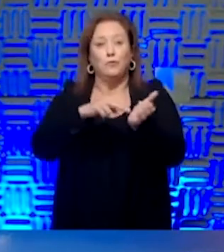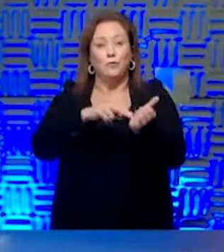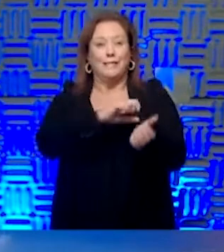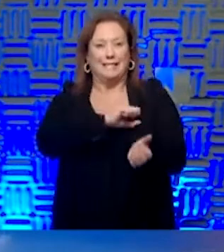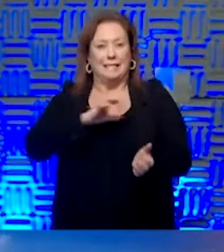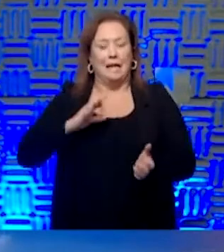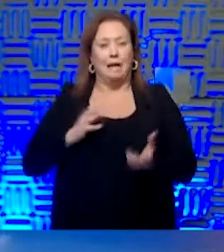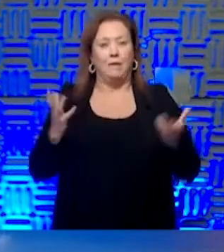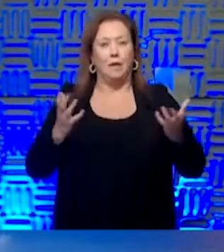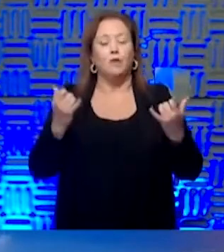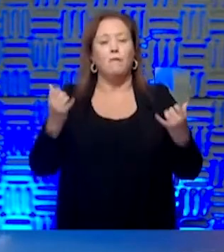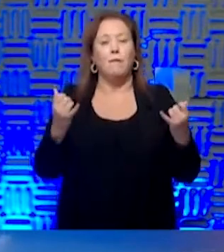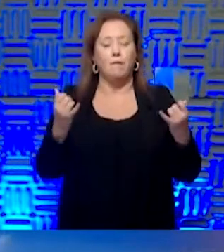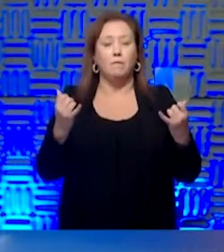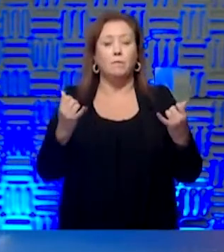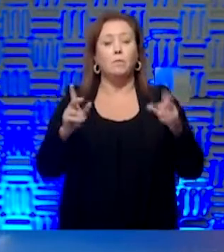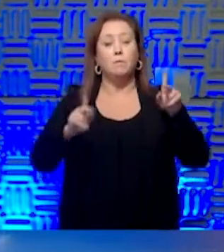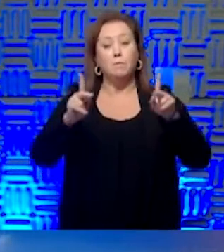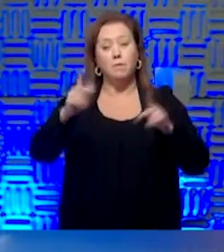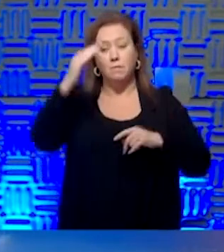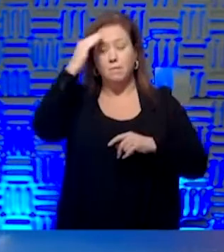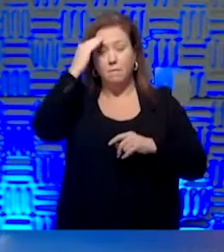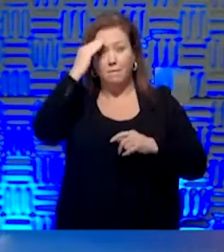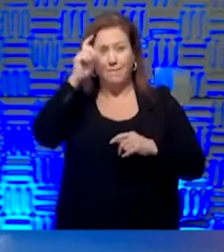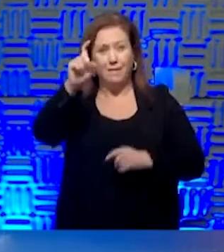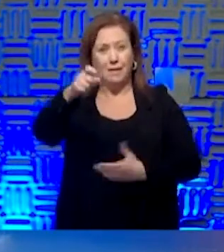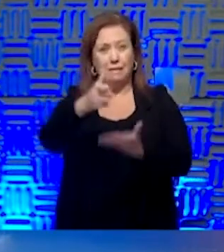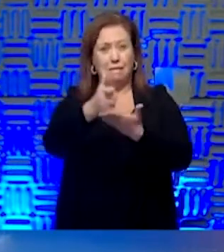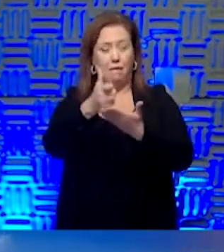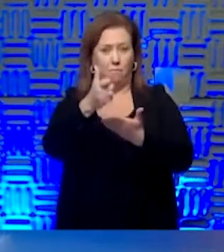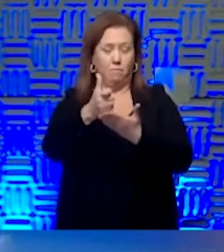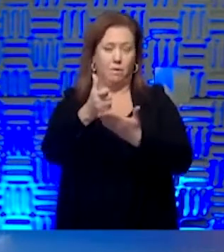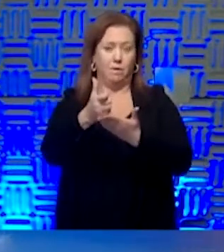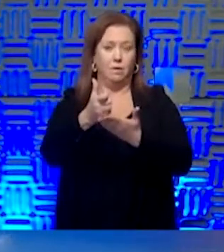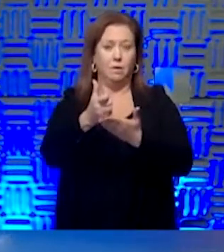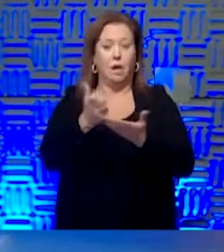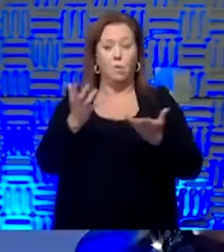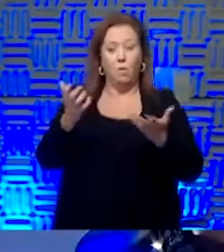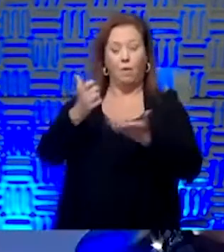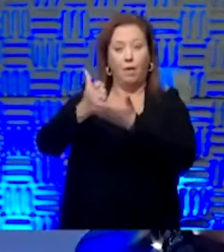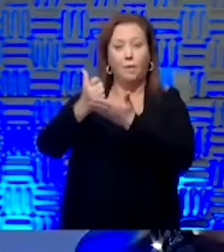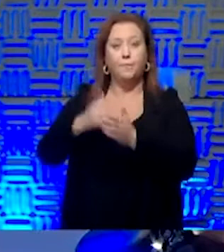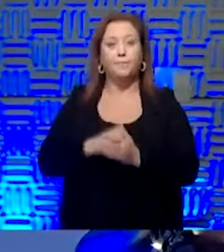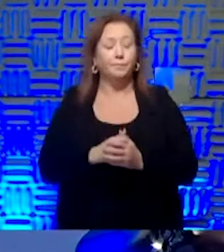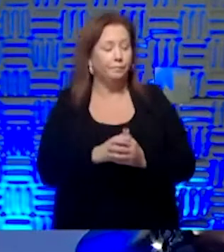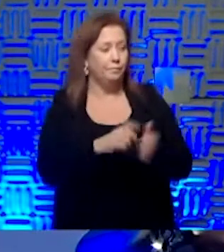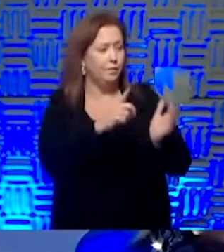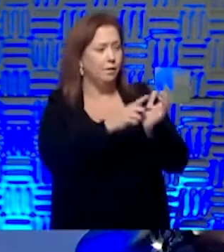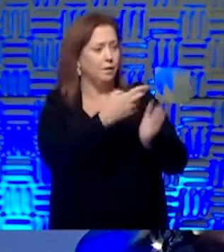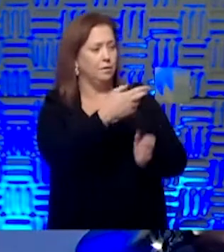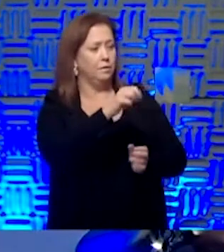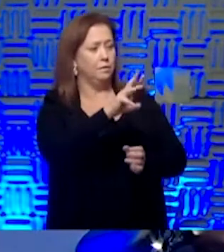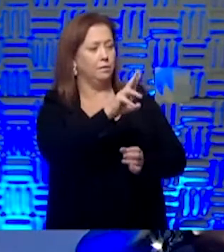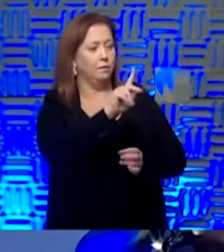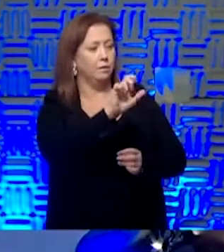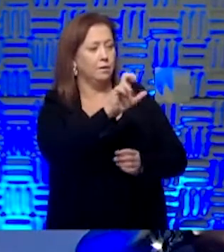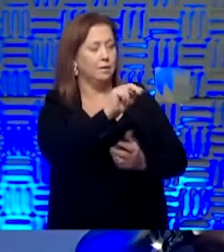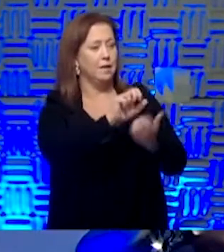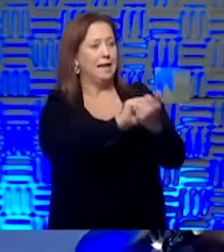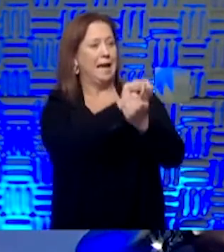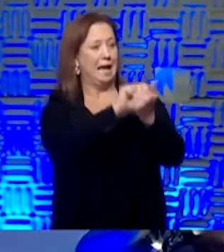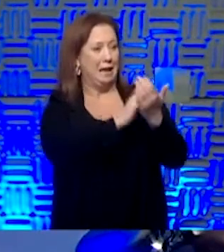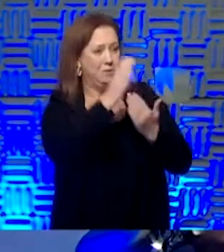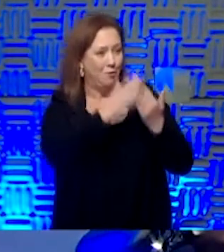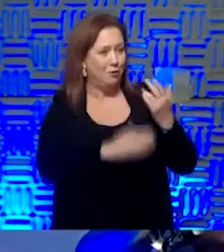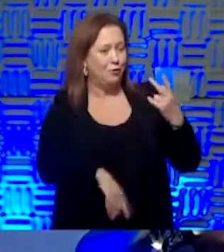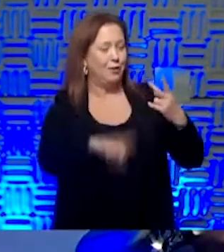people know when they need help, we're here and we want to help them. Yeah, and Dana, I'm just going to say, good hand washing, social